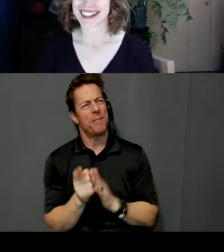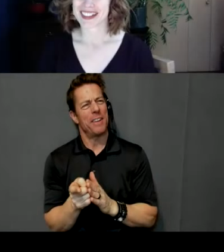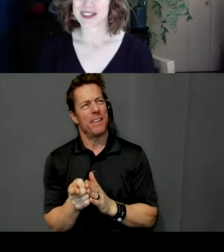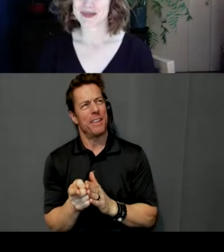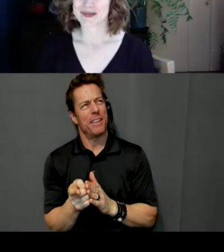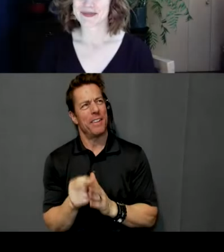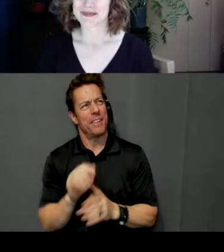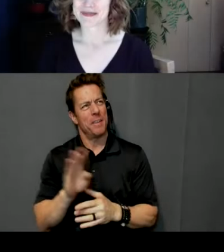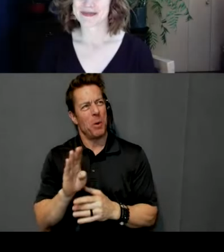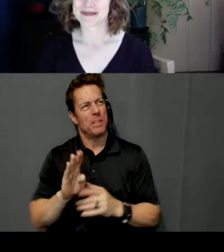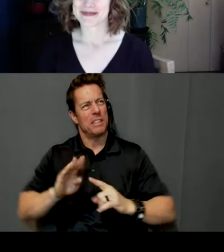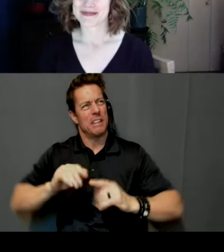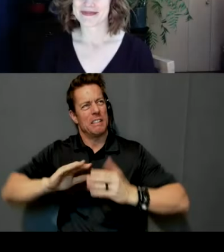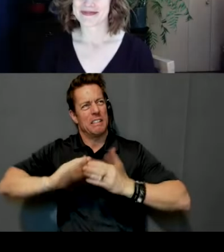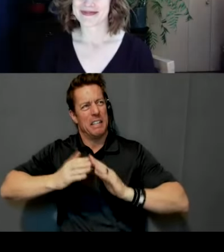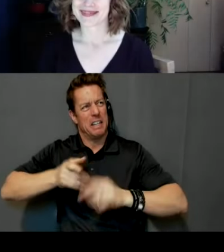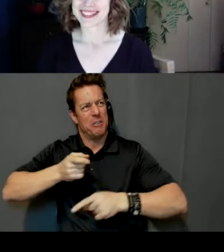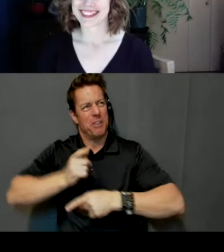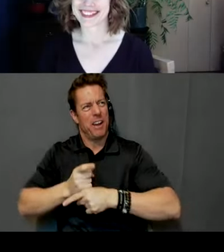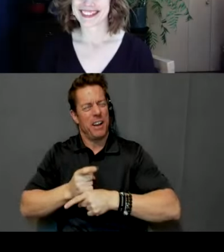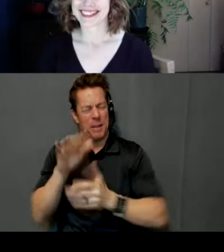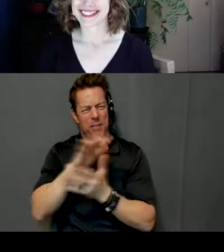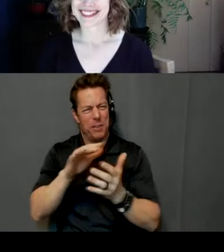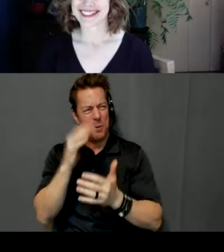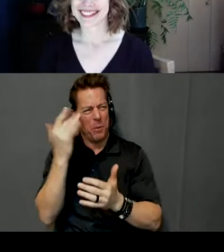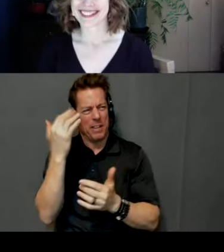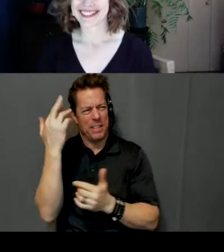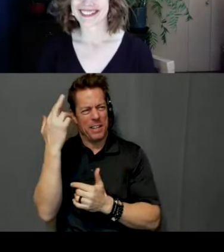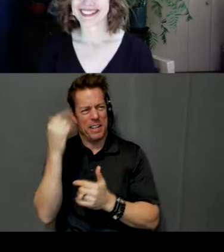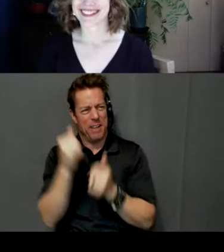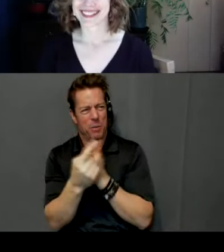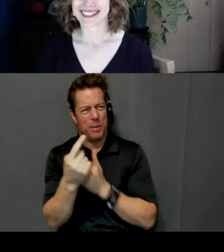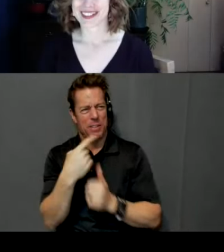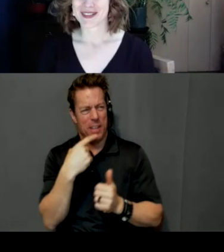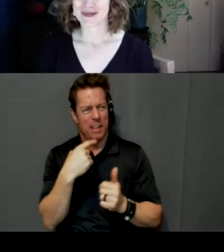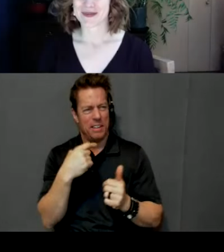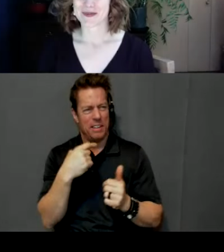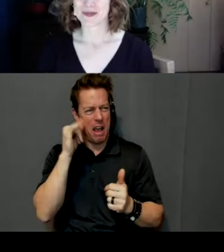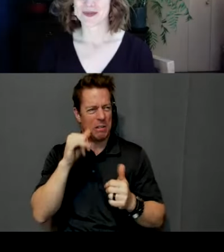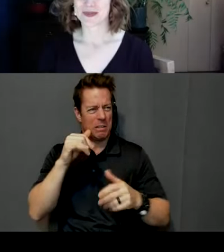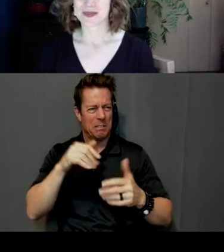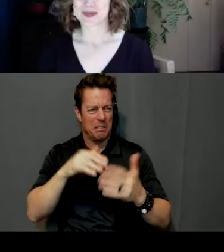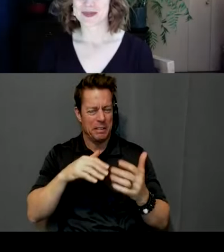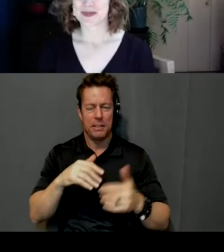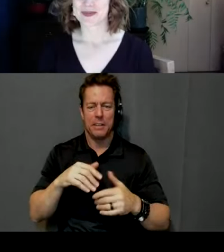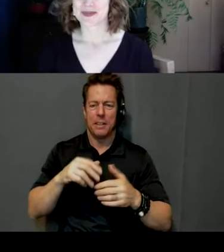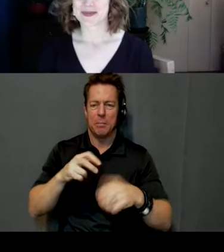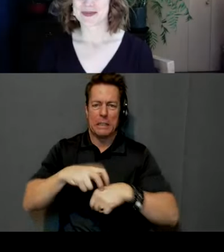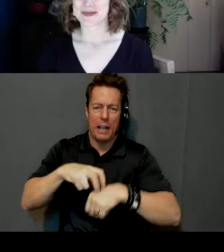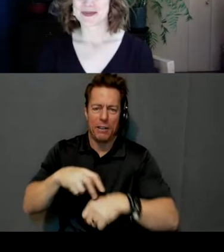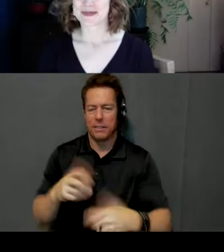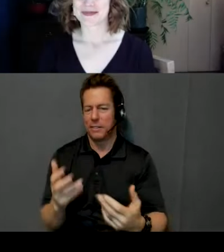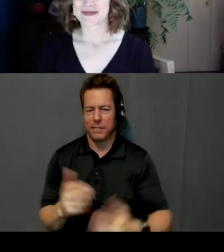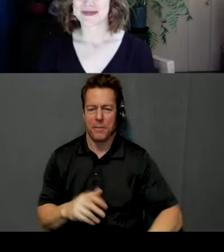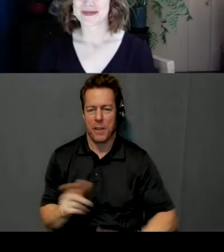isn't Boise a city? I'm so confused. Why does everyone keep saying this to me?" So I think that was the first thing